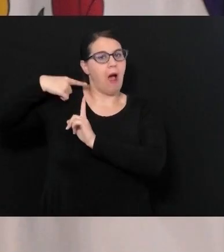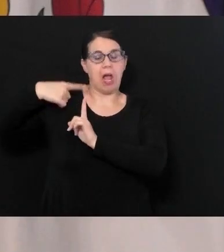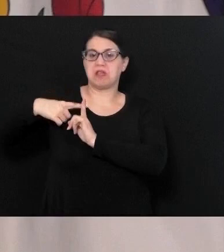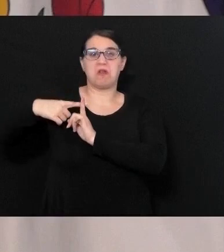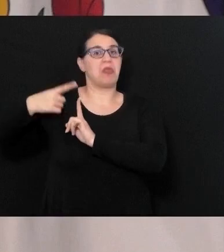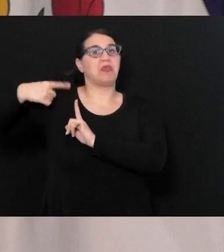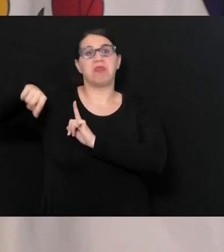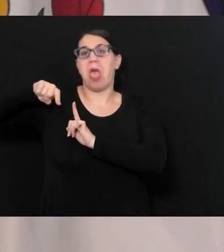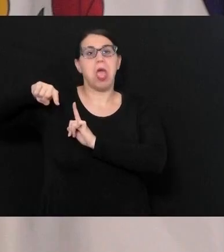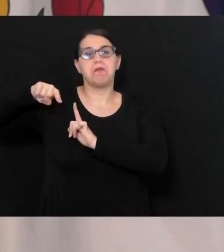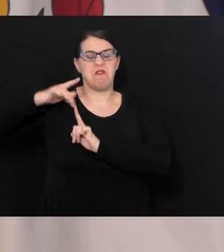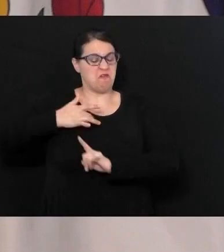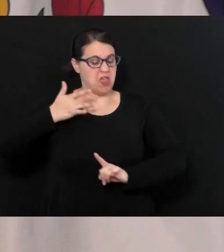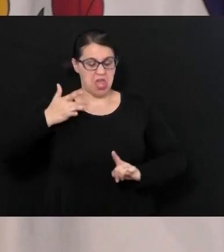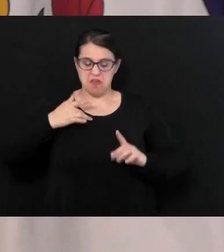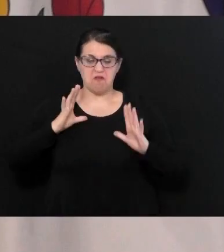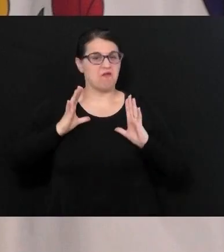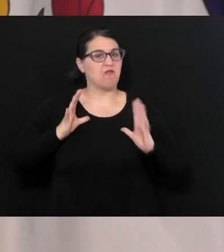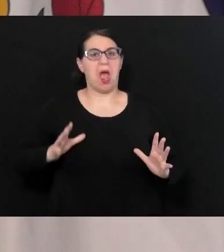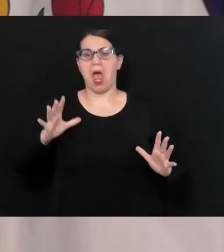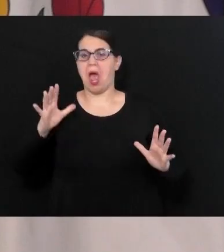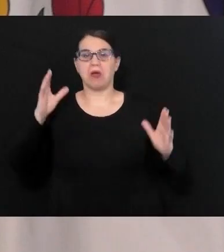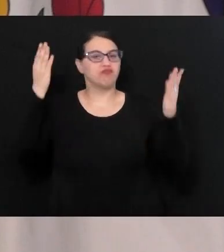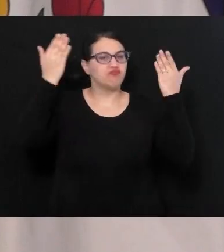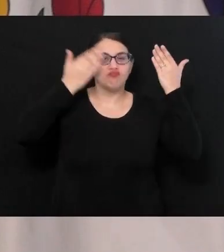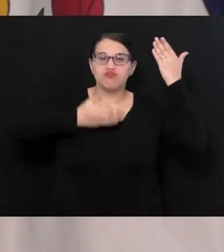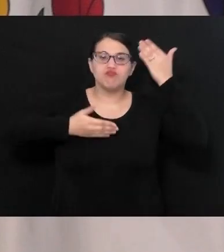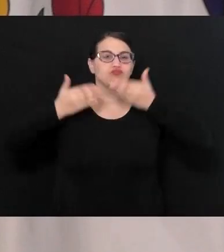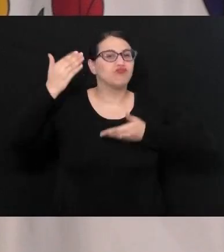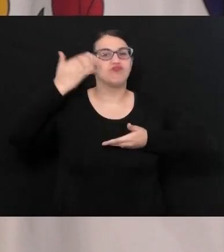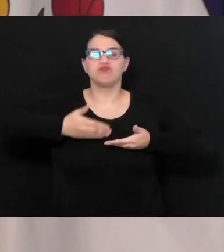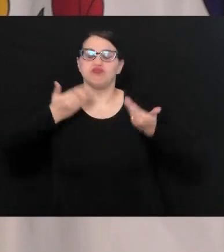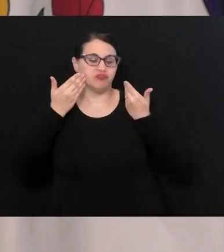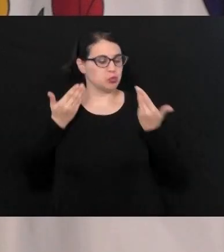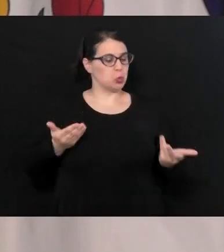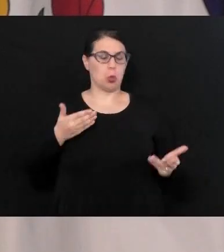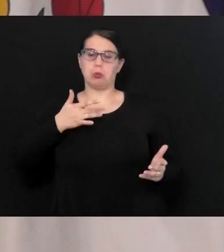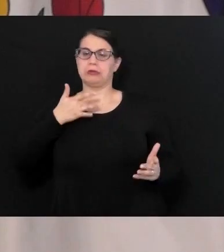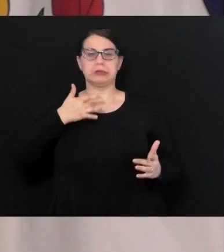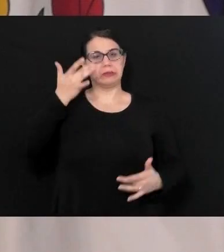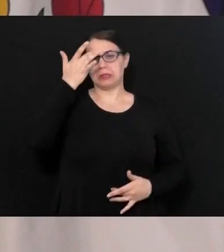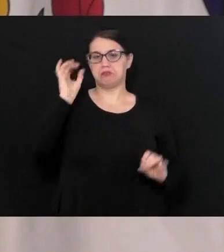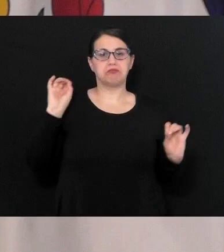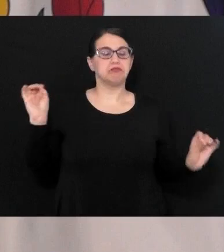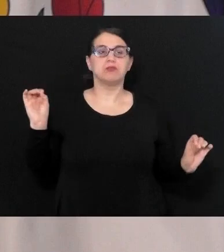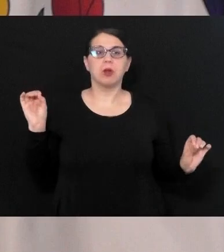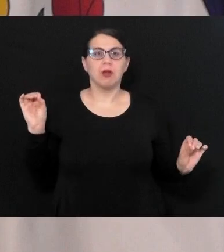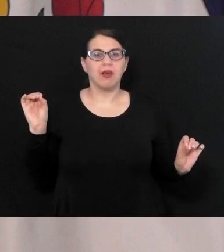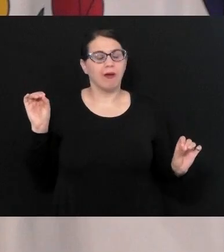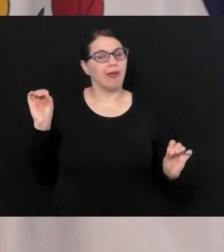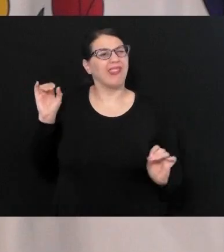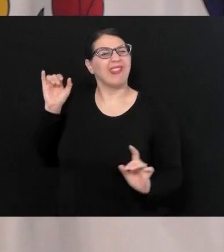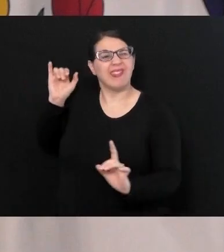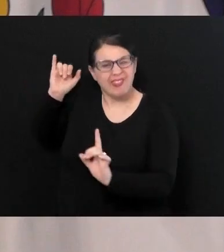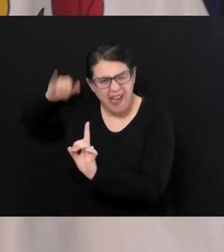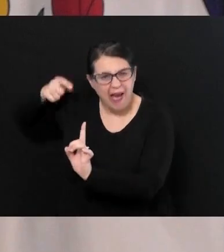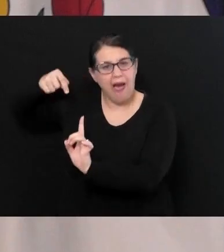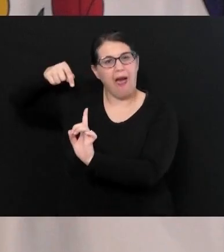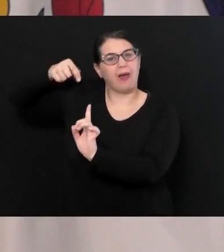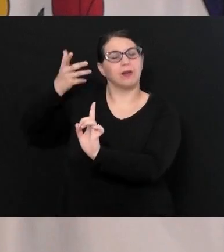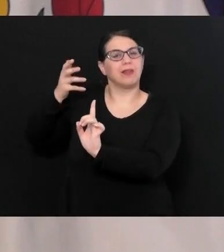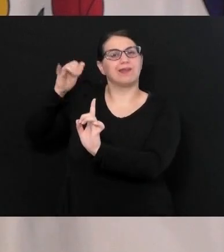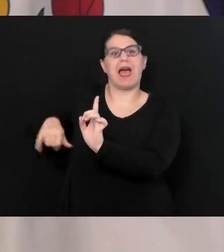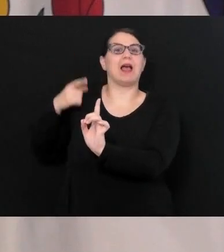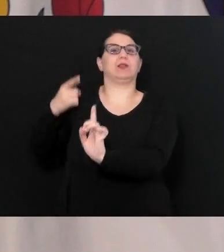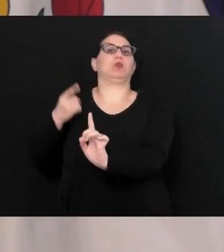they had this. That's the whole secret to the testing. We are finding people that don't know